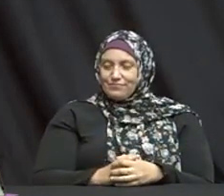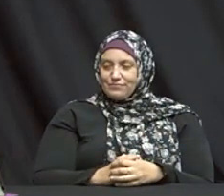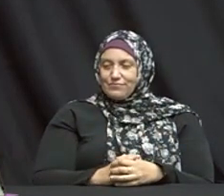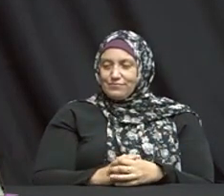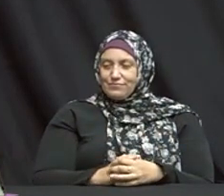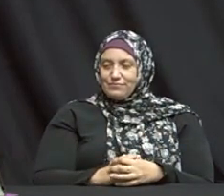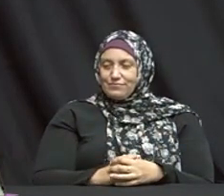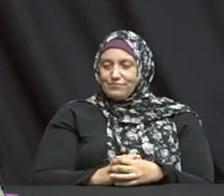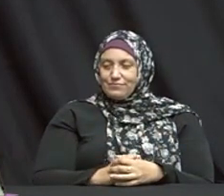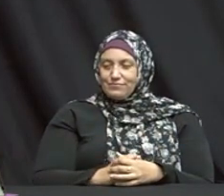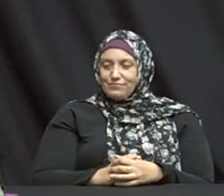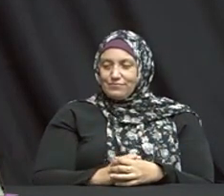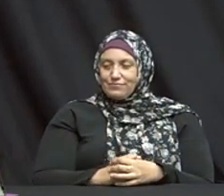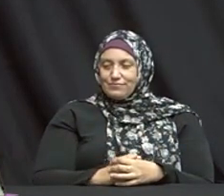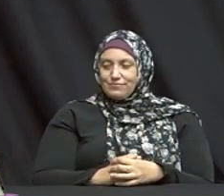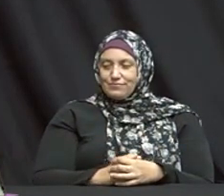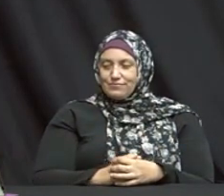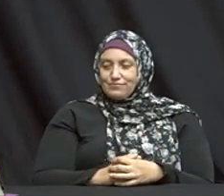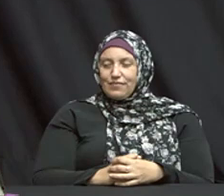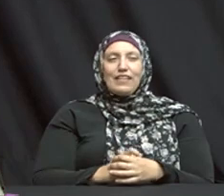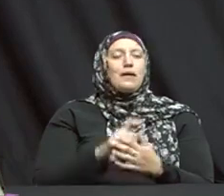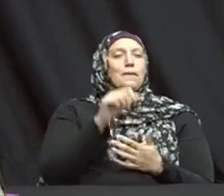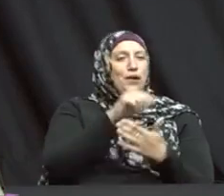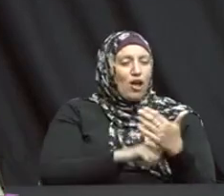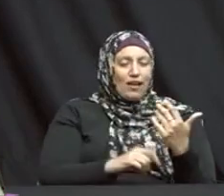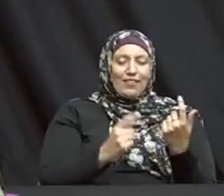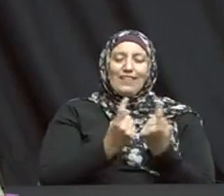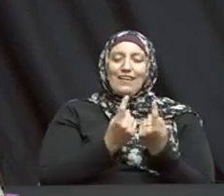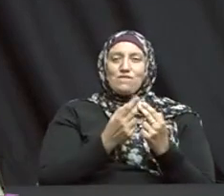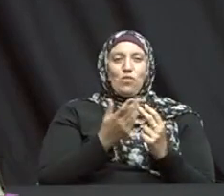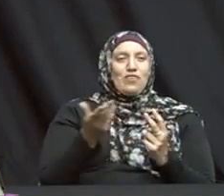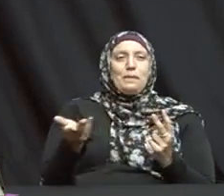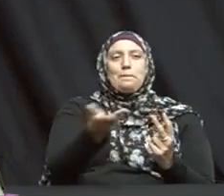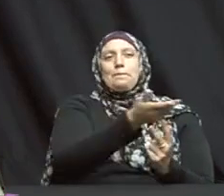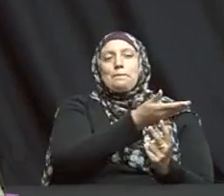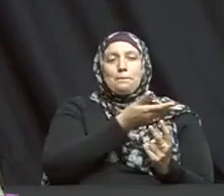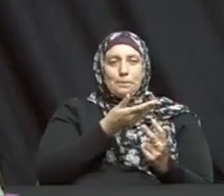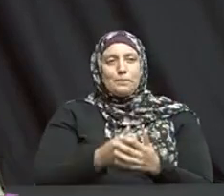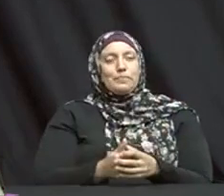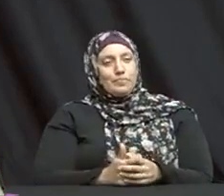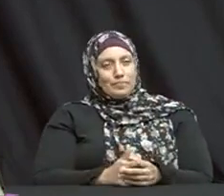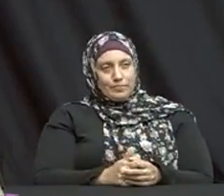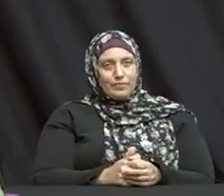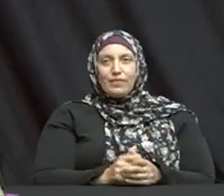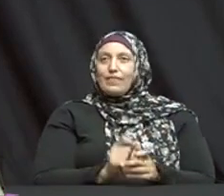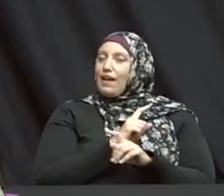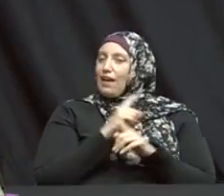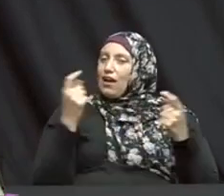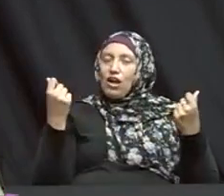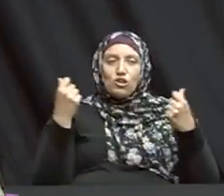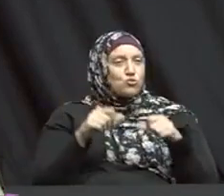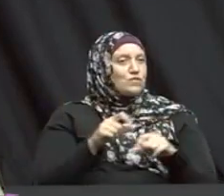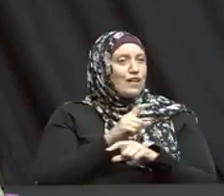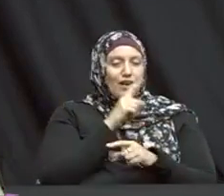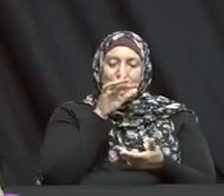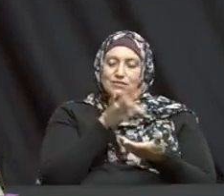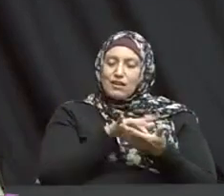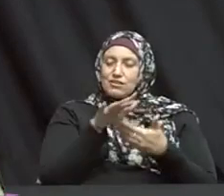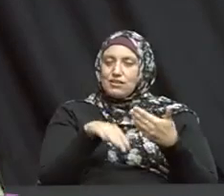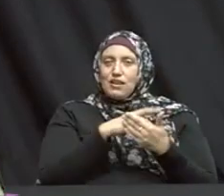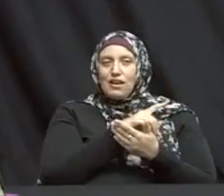a product off the shelf for those people, although they don't get to use it or touch it until after death. And that